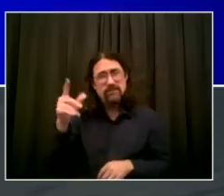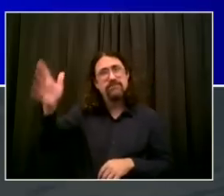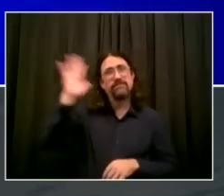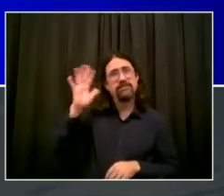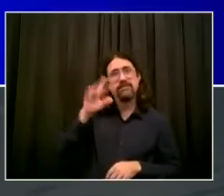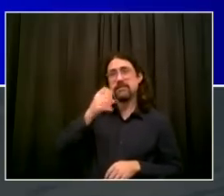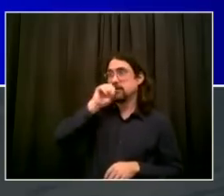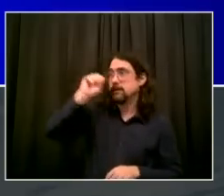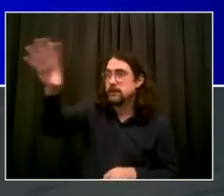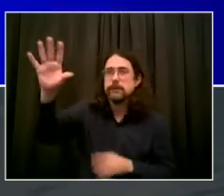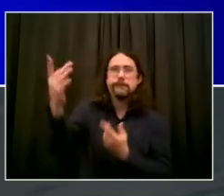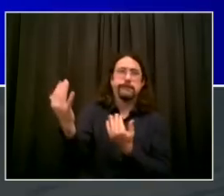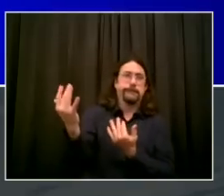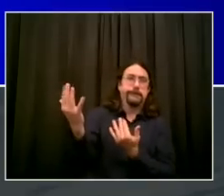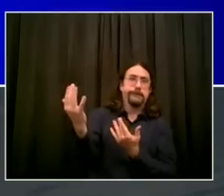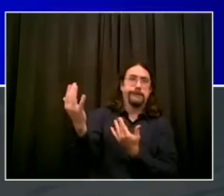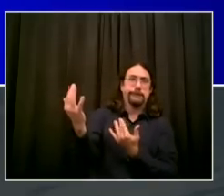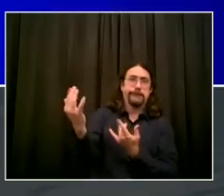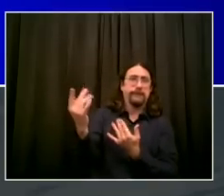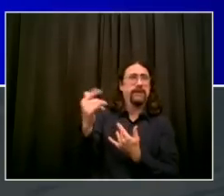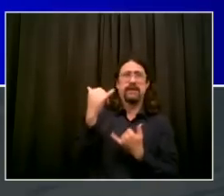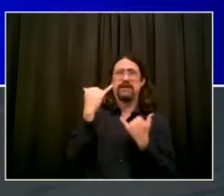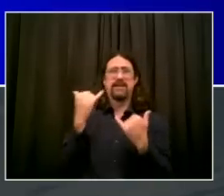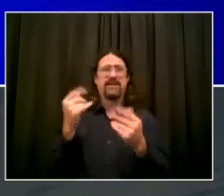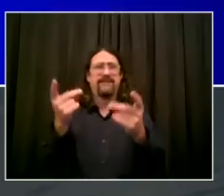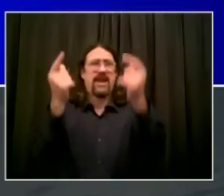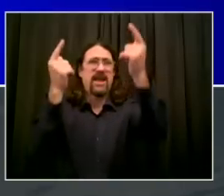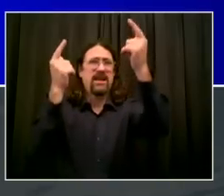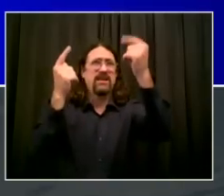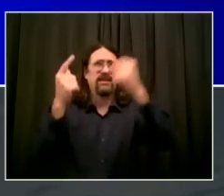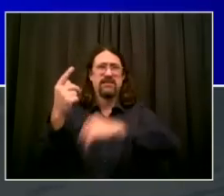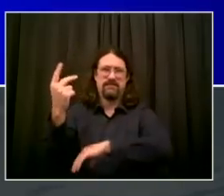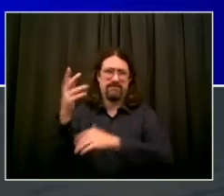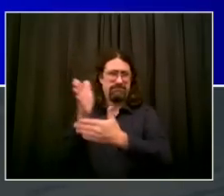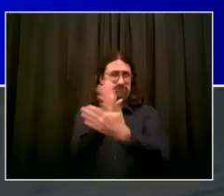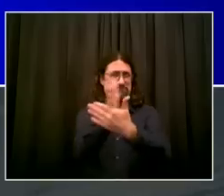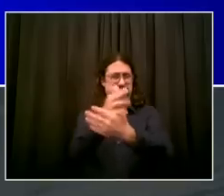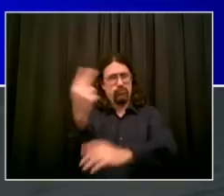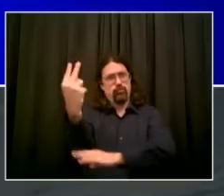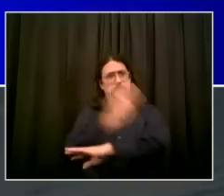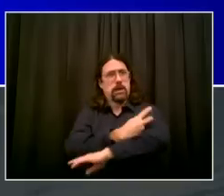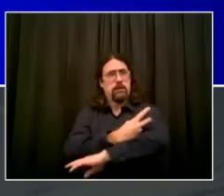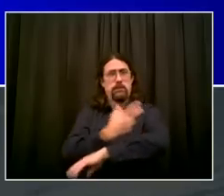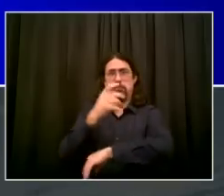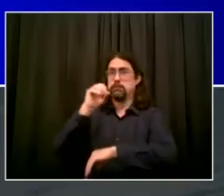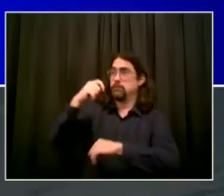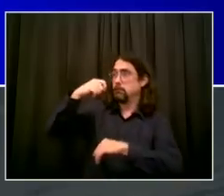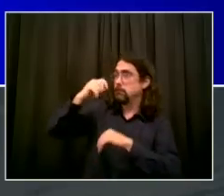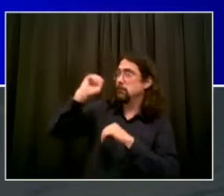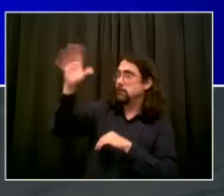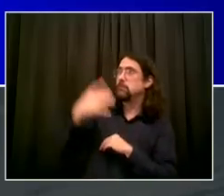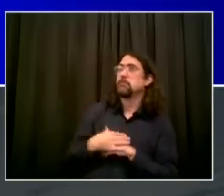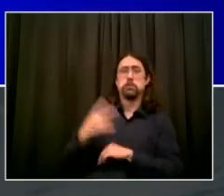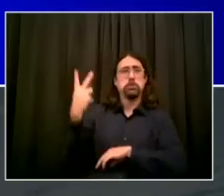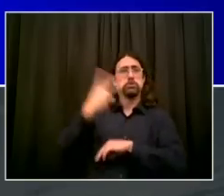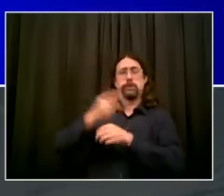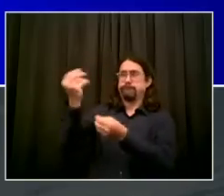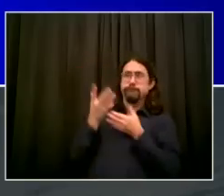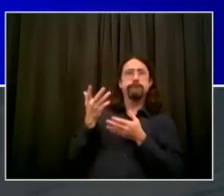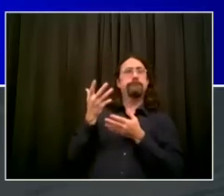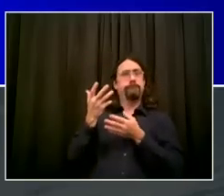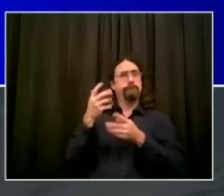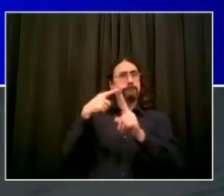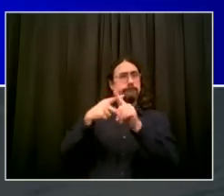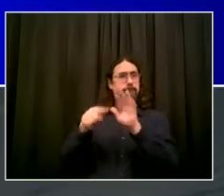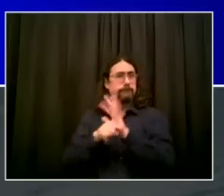results on average. For tests taken at health and hospitals facilities and health department facilities, meaning all public